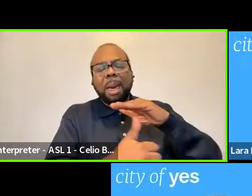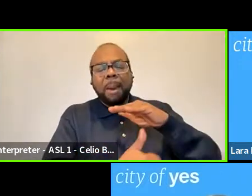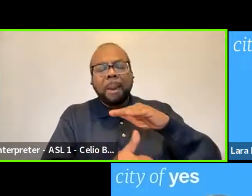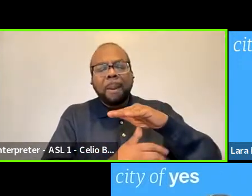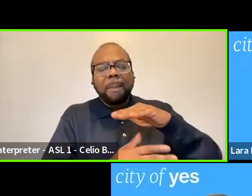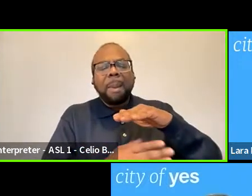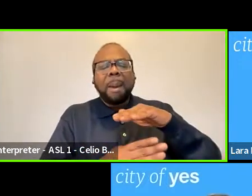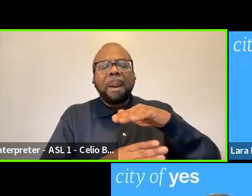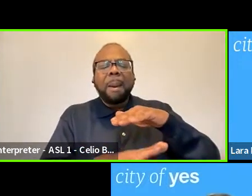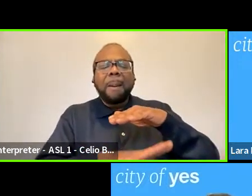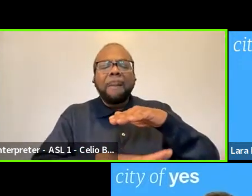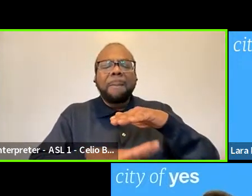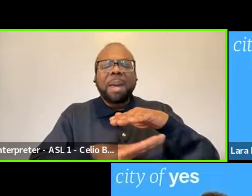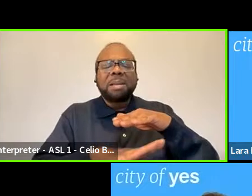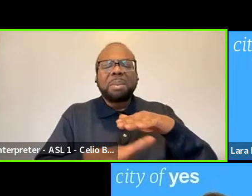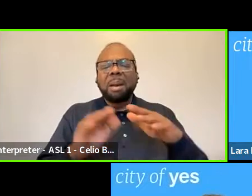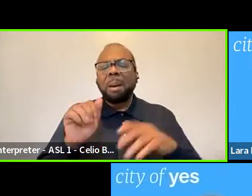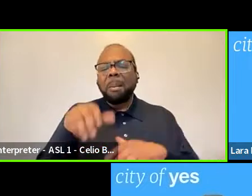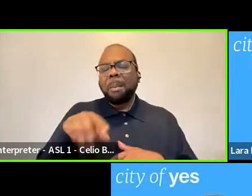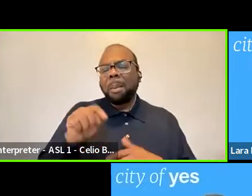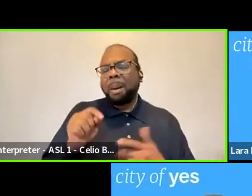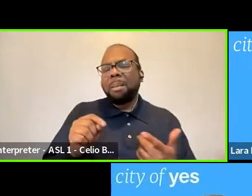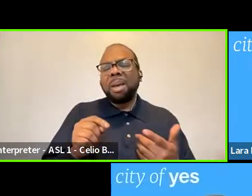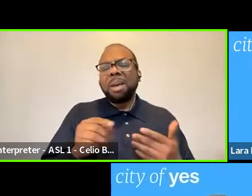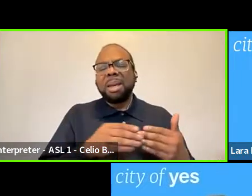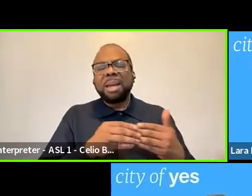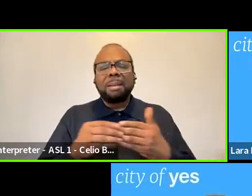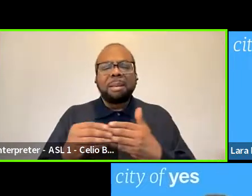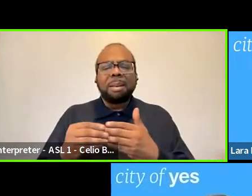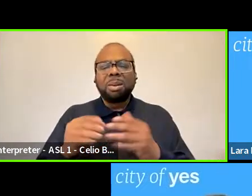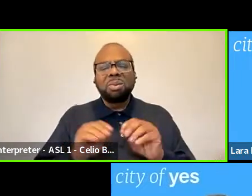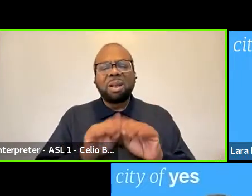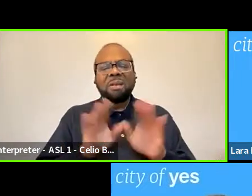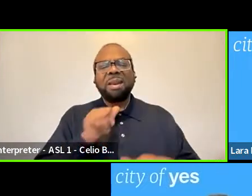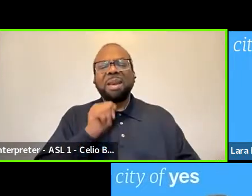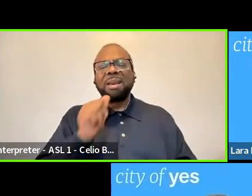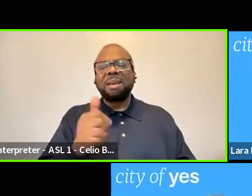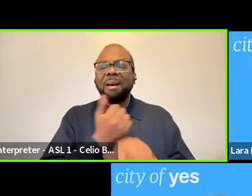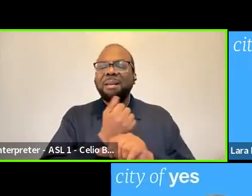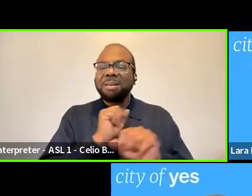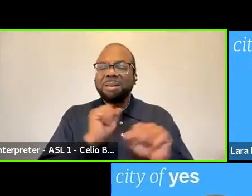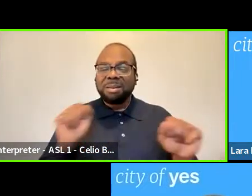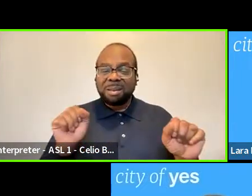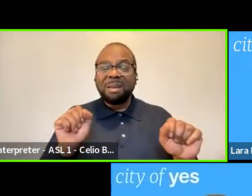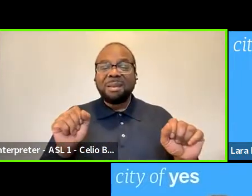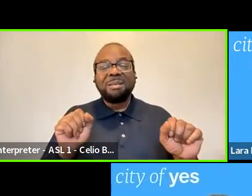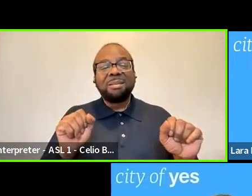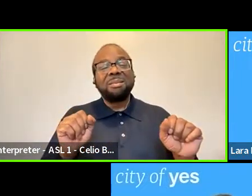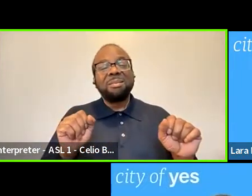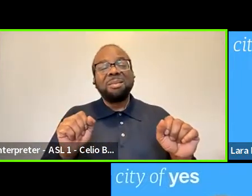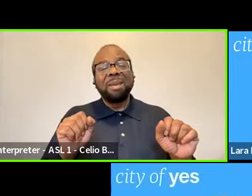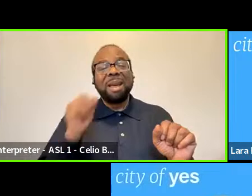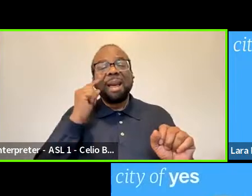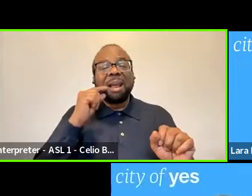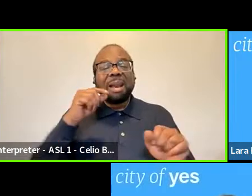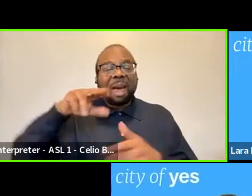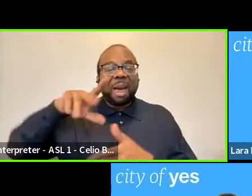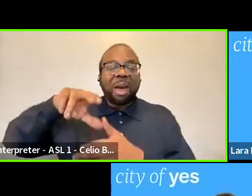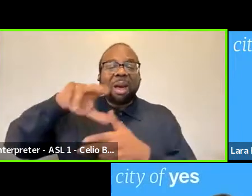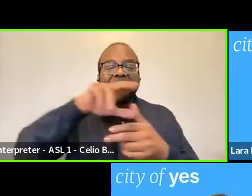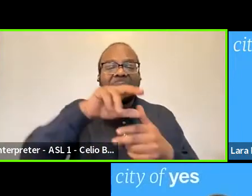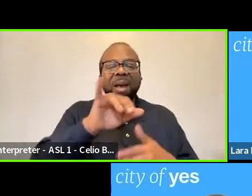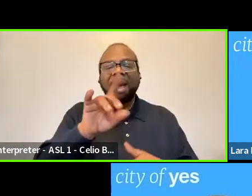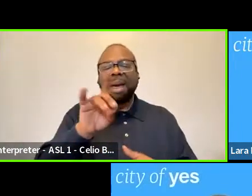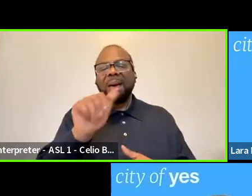on accessory dwelling units, including basement apartments, leads to obviously unsafe outcomes as weather events like Hurricane Ida tragically demonstrate.